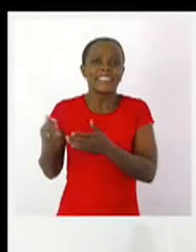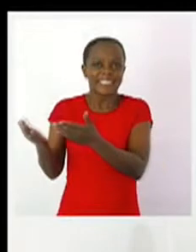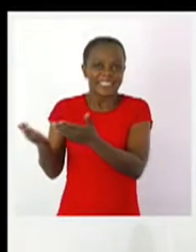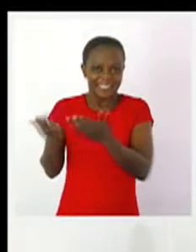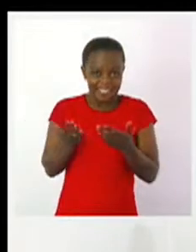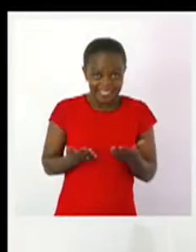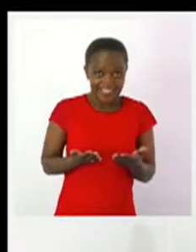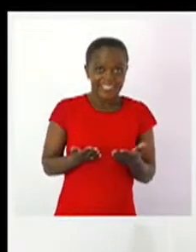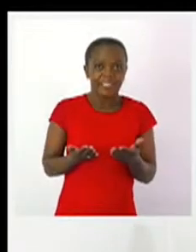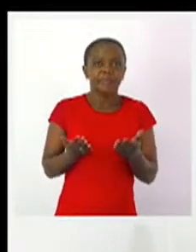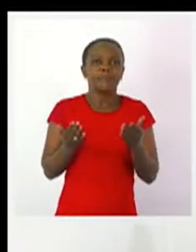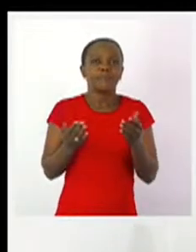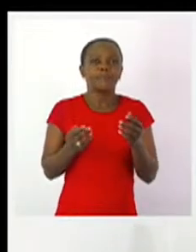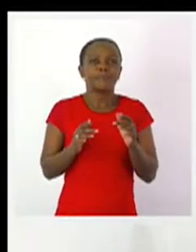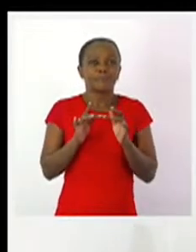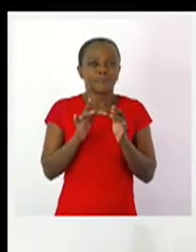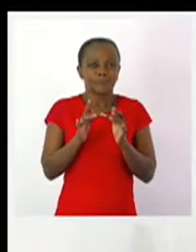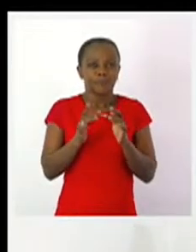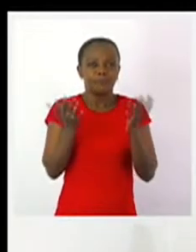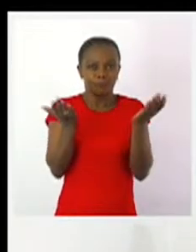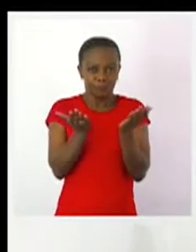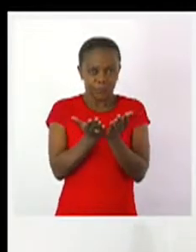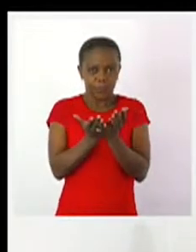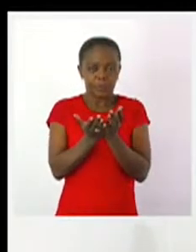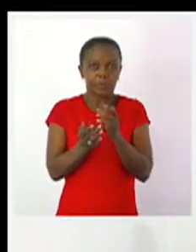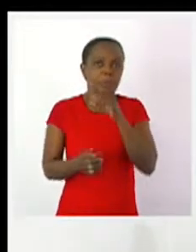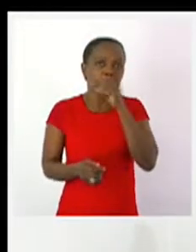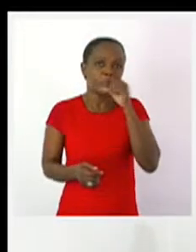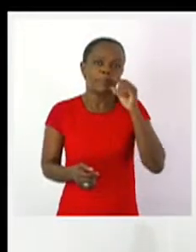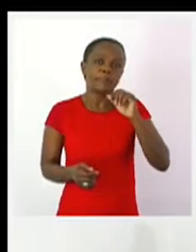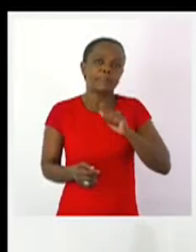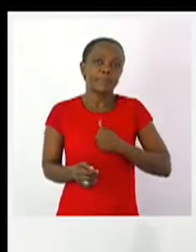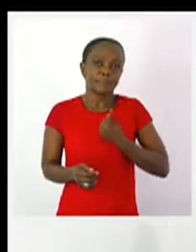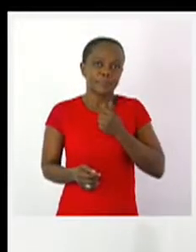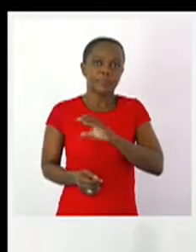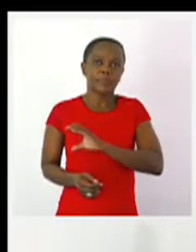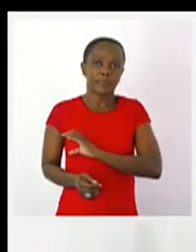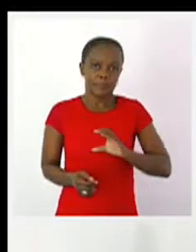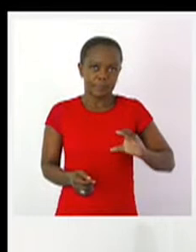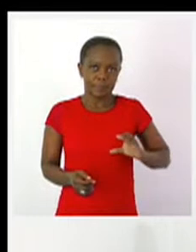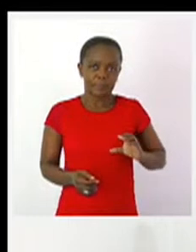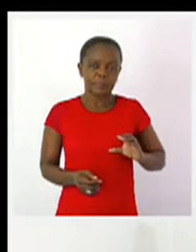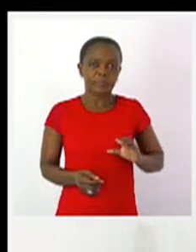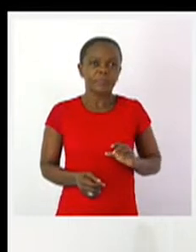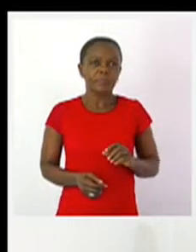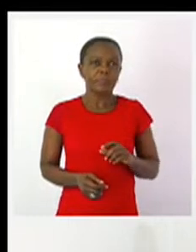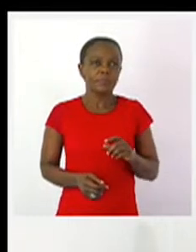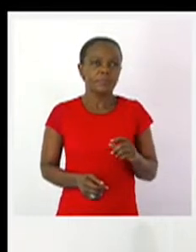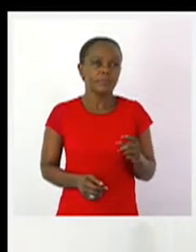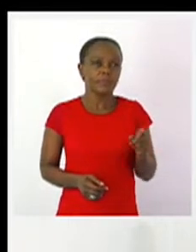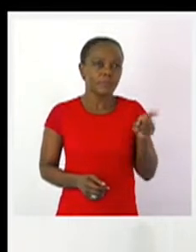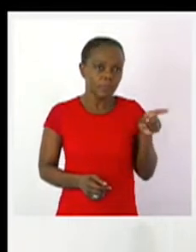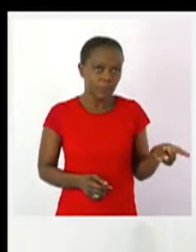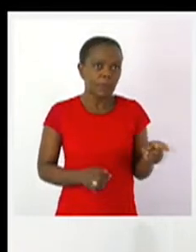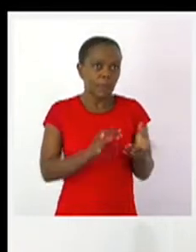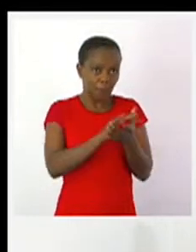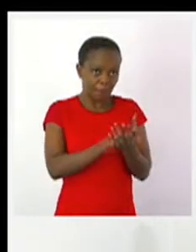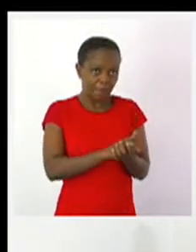Welcome to My Zone Online School. My name is Teacher Louisa. I'm not here alone, I'm here with my